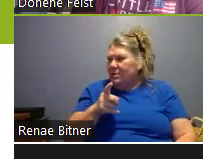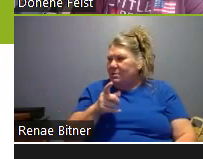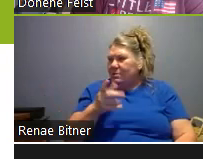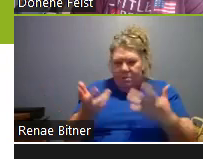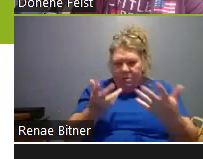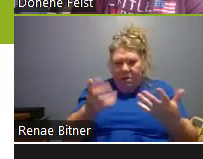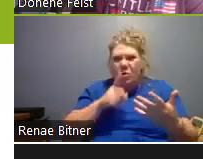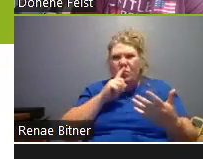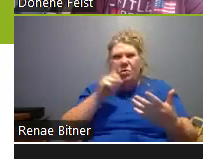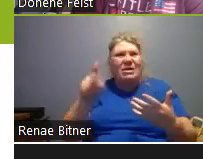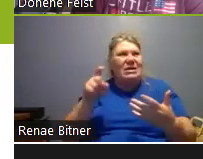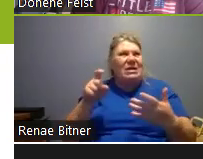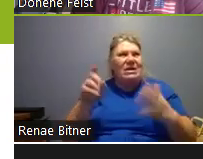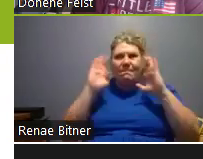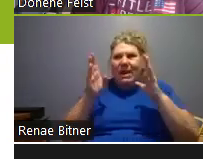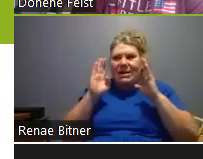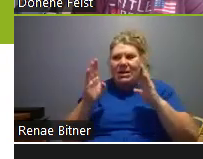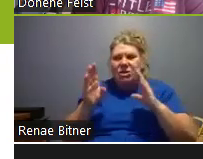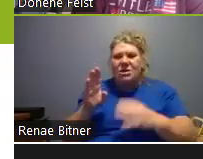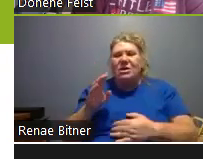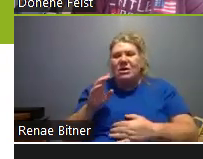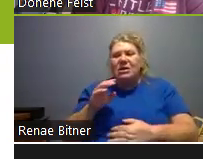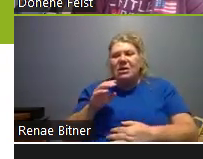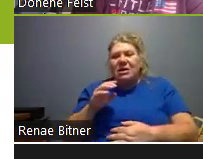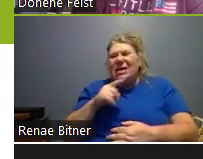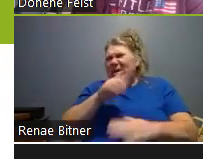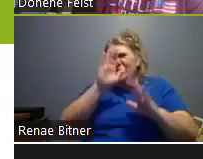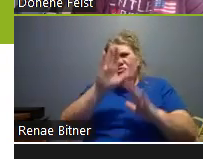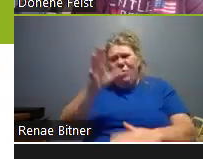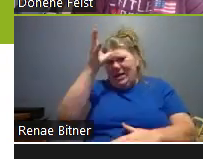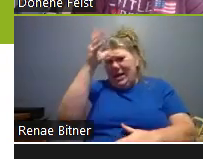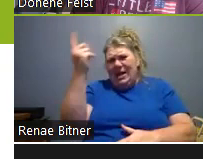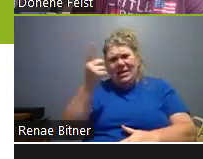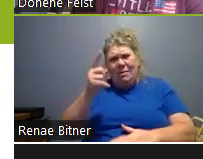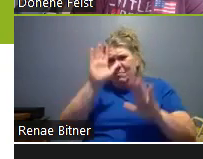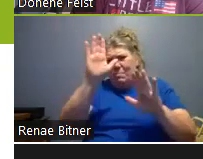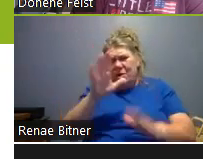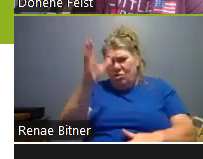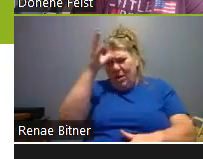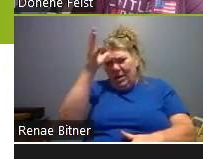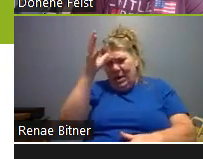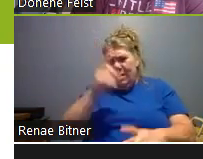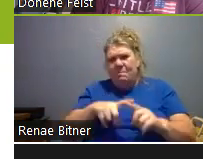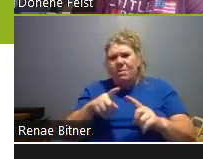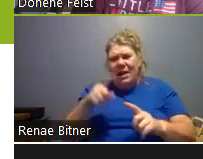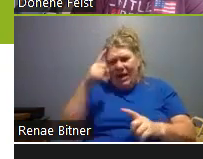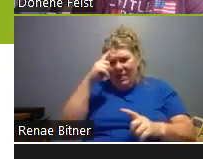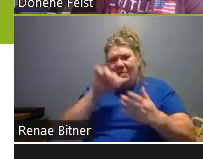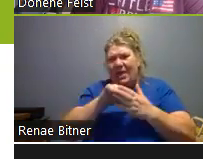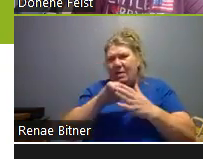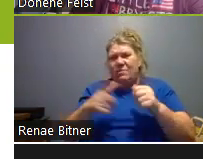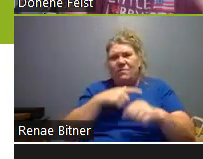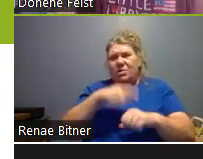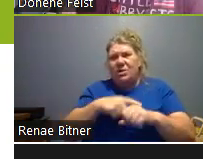we really need to be paying attention to this. And he is a great dad. He's always been a great dad, but I think that was the first time